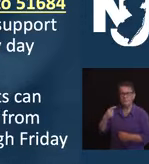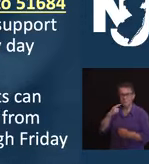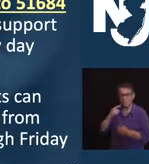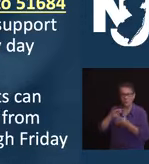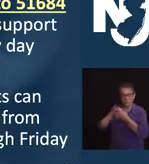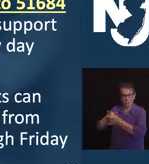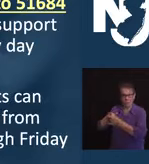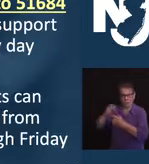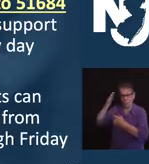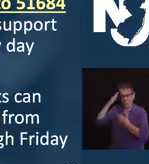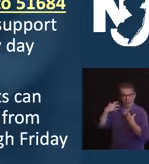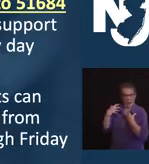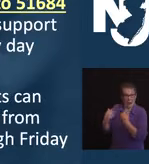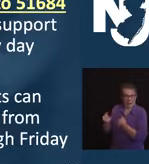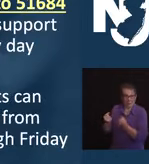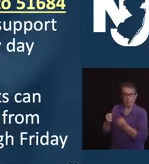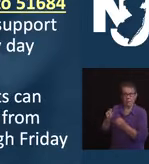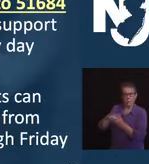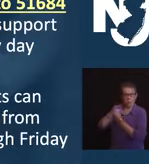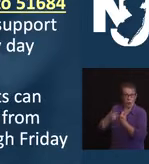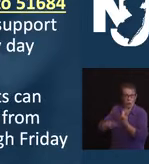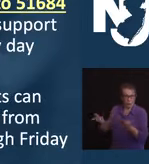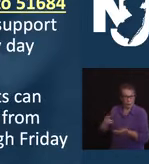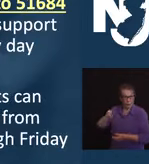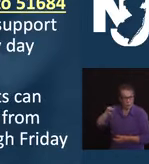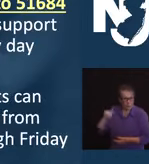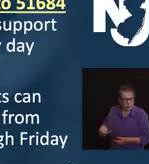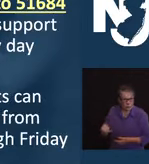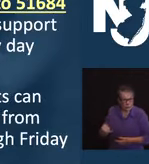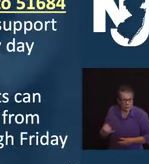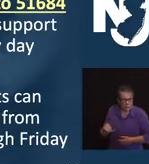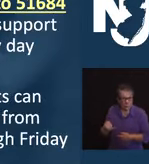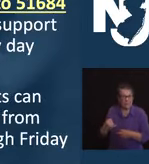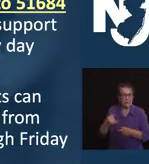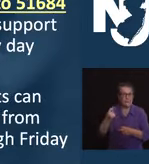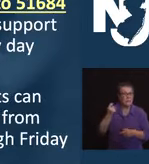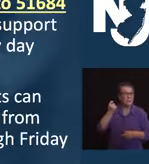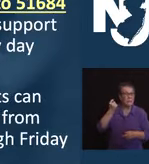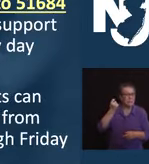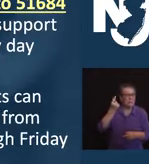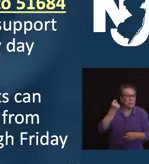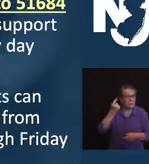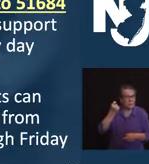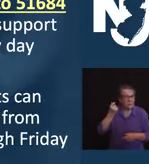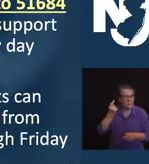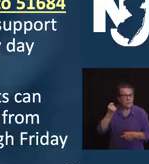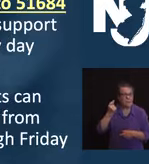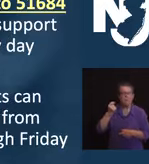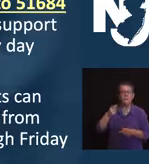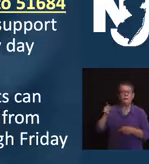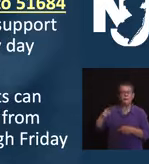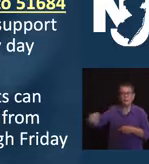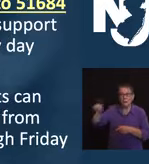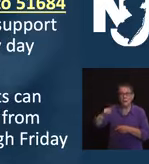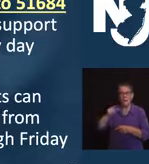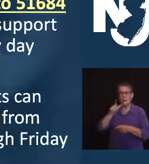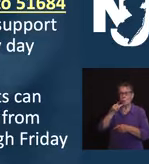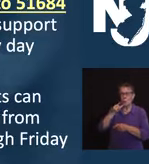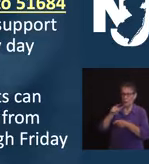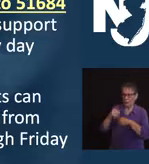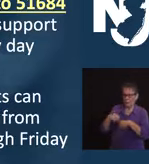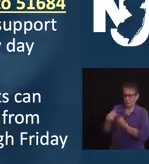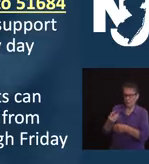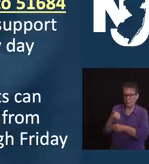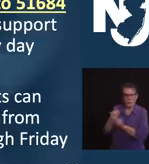Free support from live trained specialists is available every day from 8 a.m. to 8 p.m. And for the deaf and hard